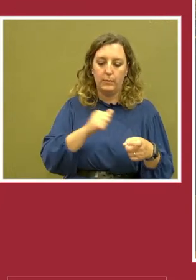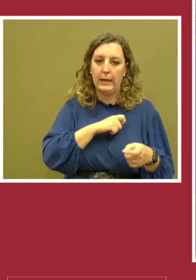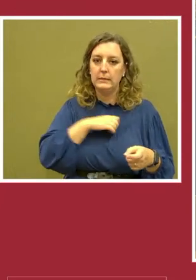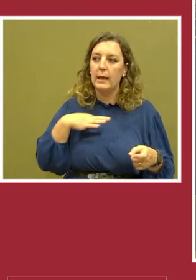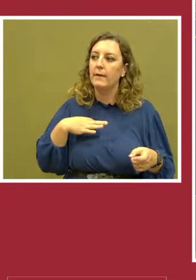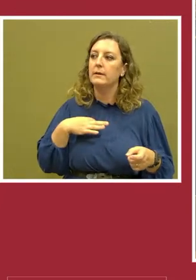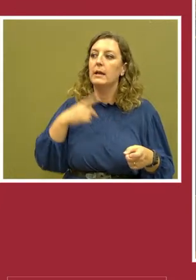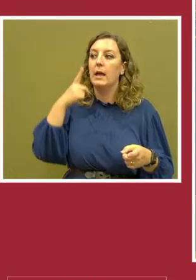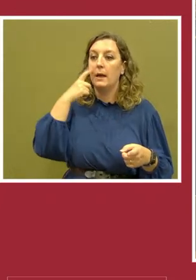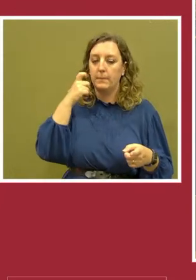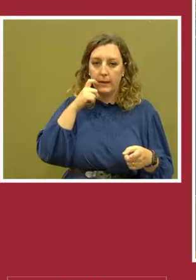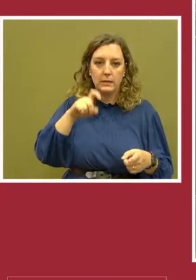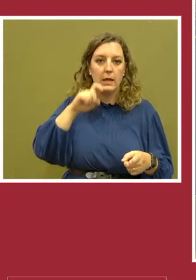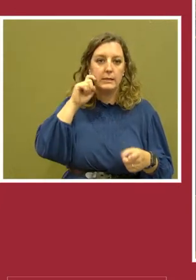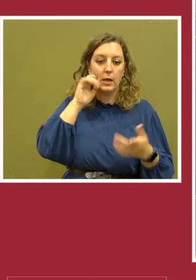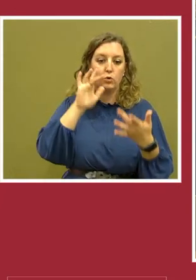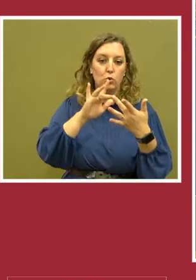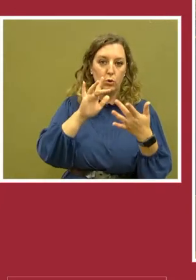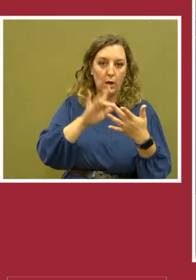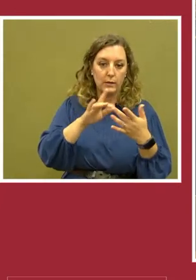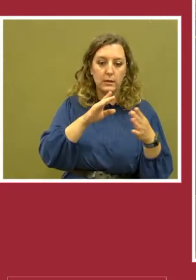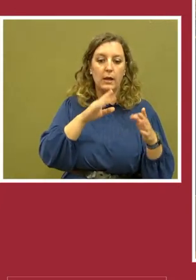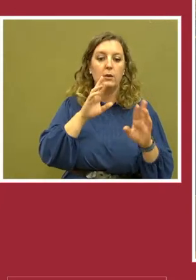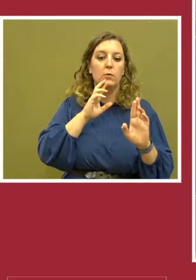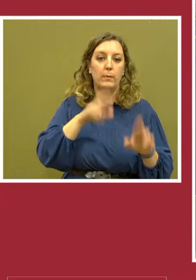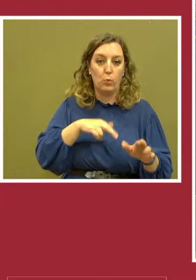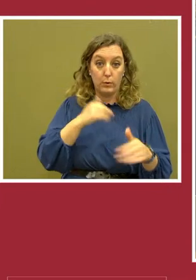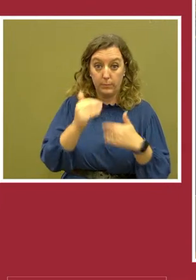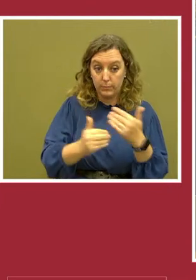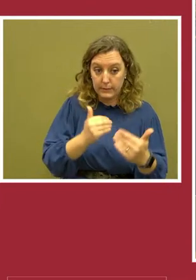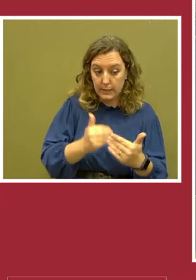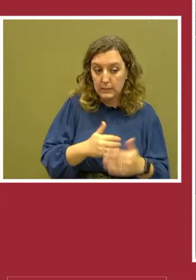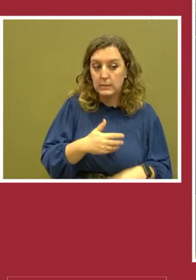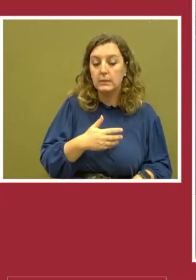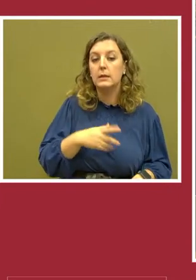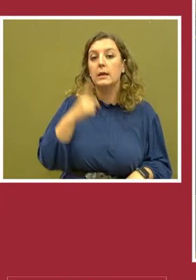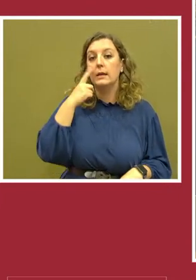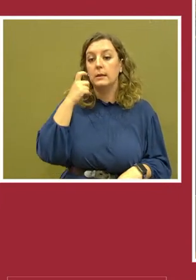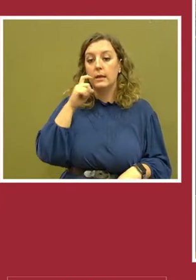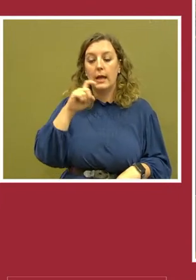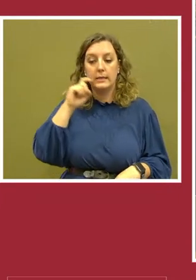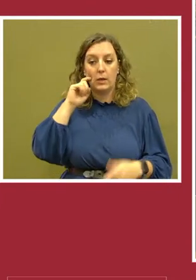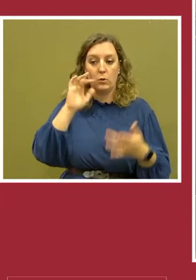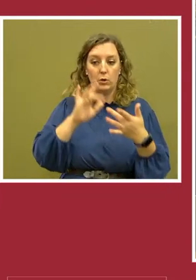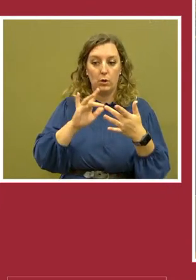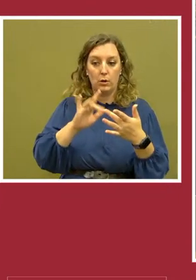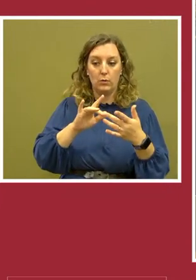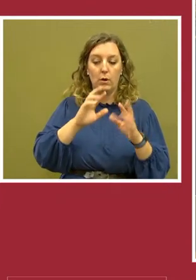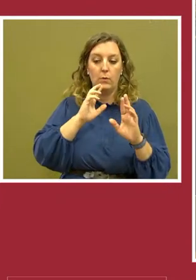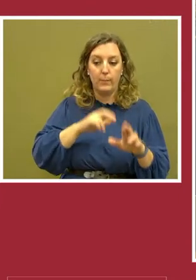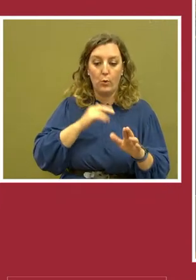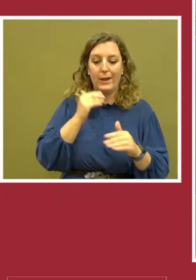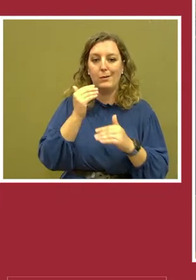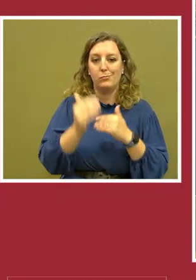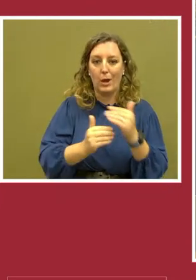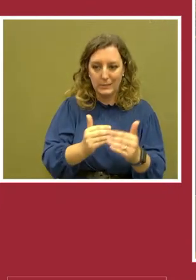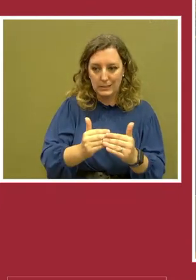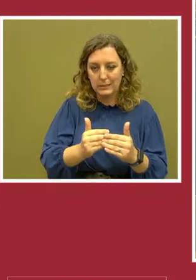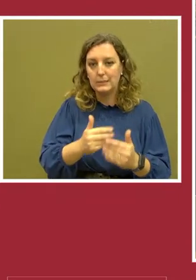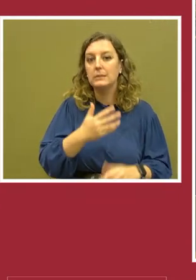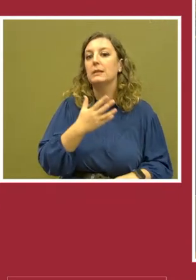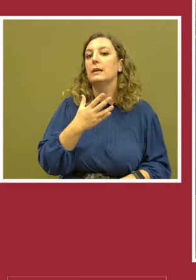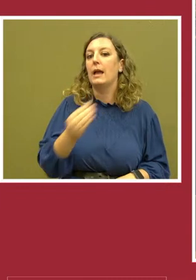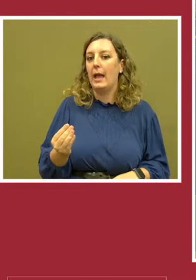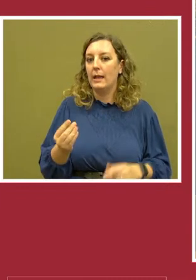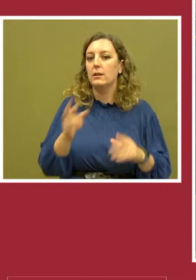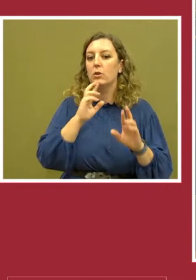The suspected sexual conduct reporting procedures, the suspected sexual conduct reporting processes,